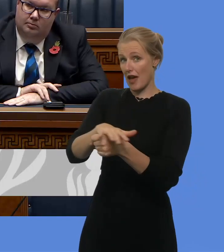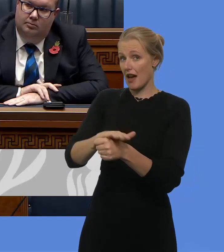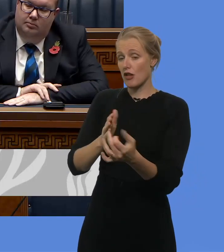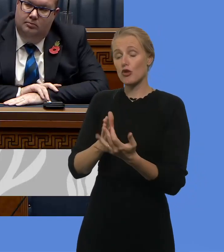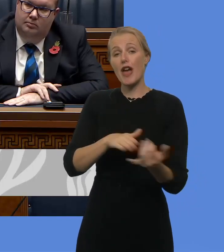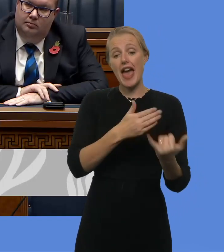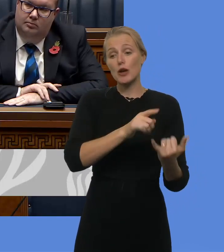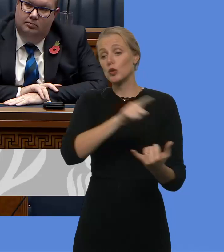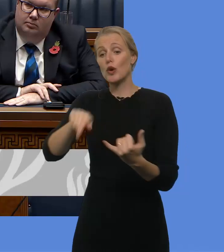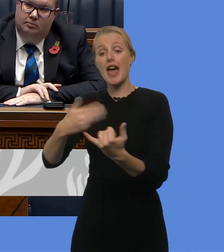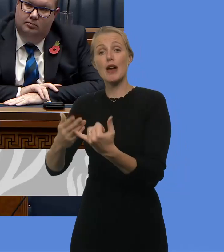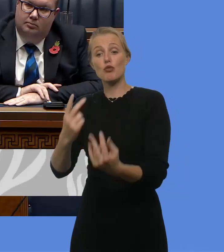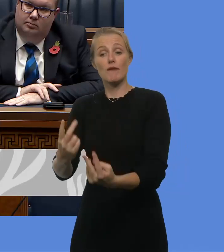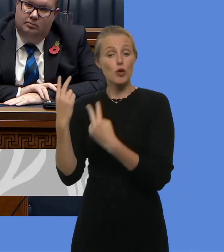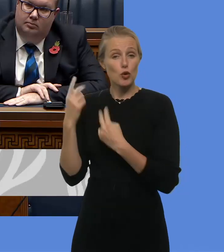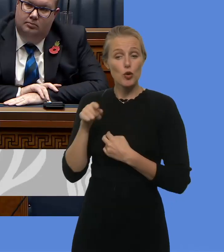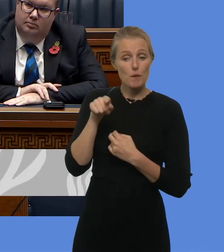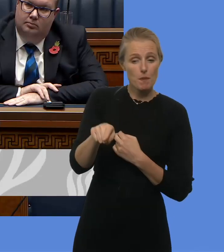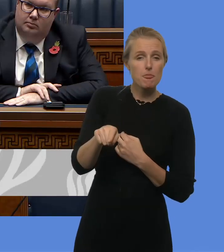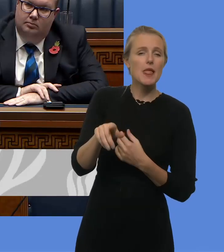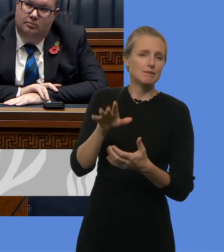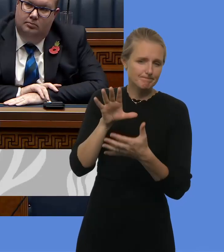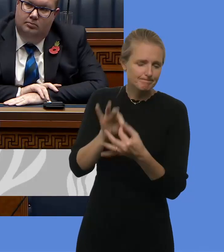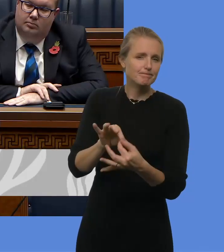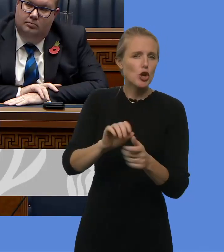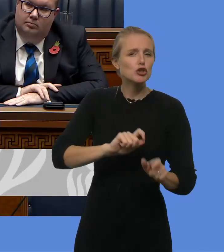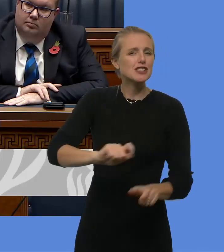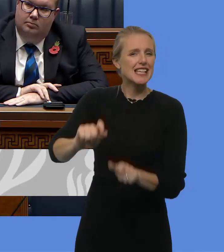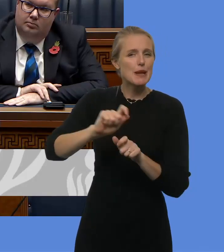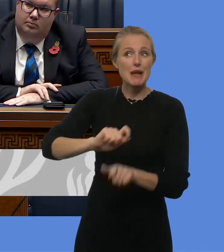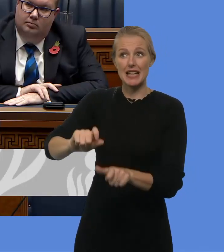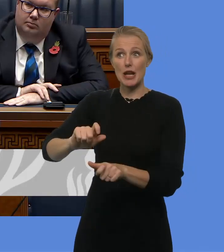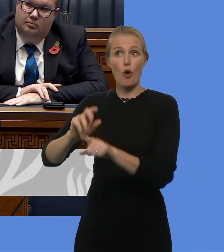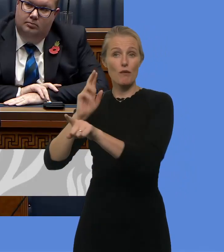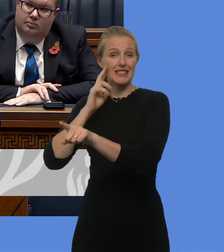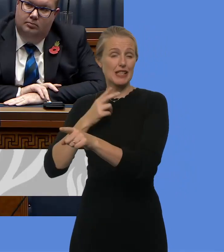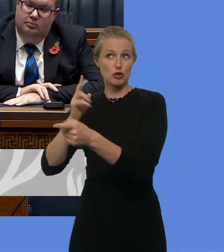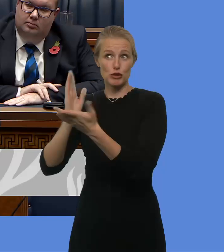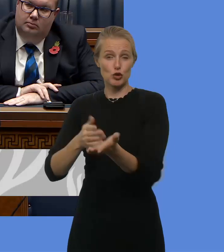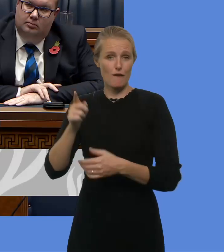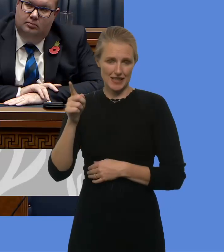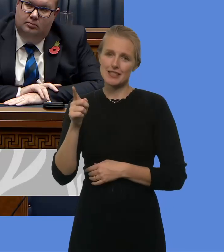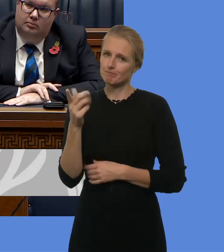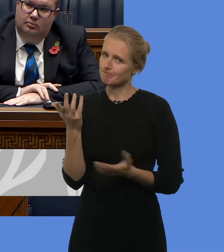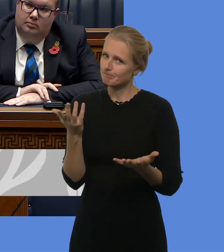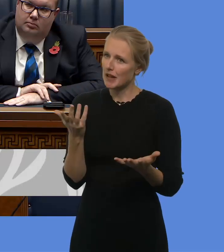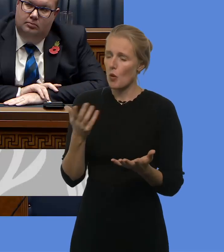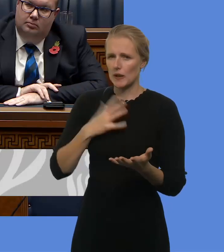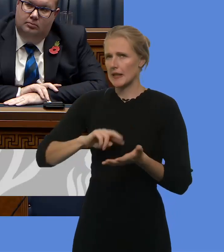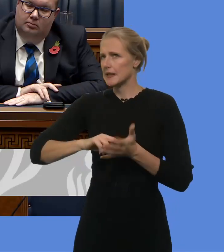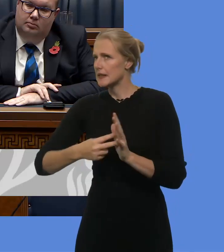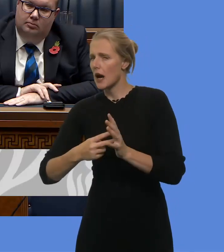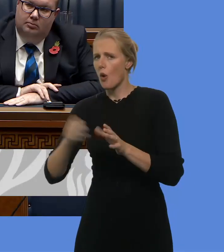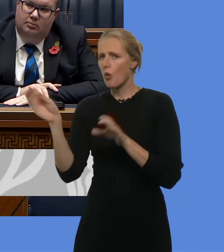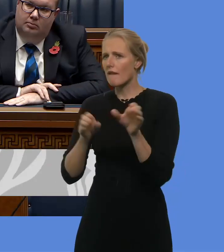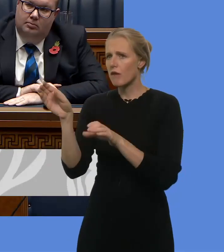of special educational needs is on ensuring sustainability of the sensory service, which will require workforce planning to address